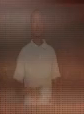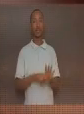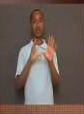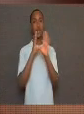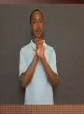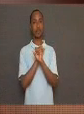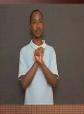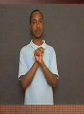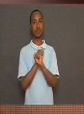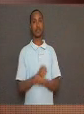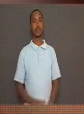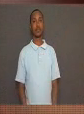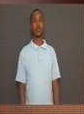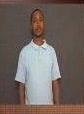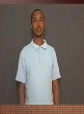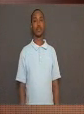Time's up.